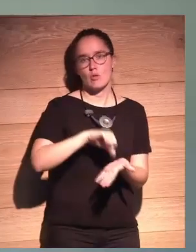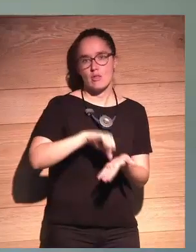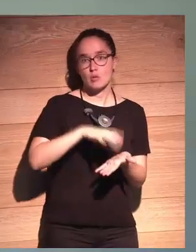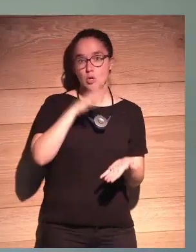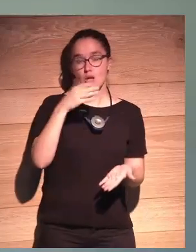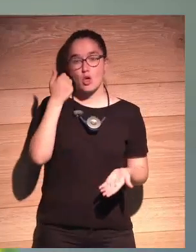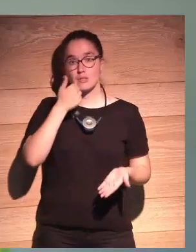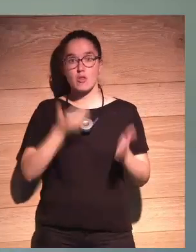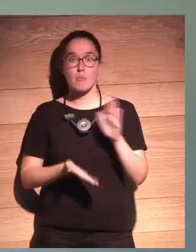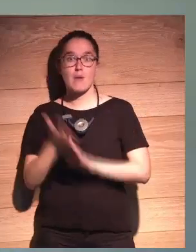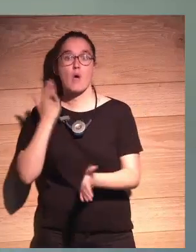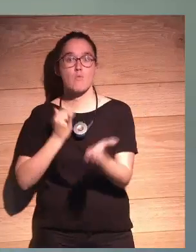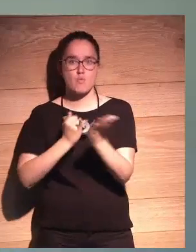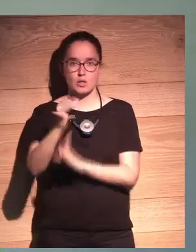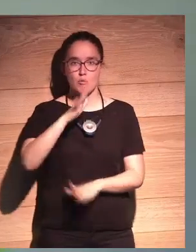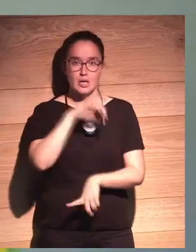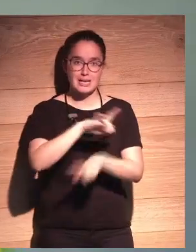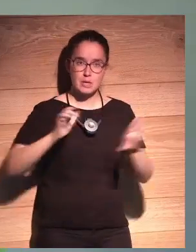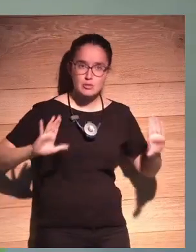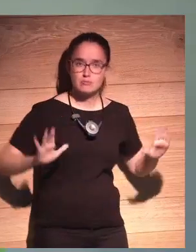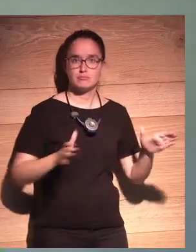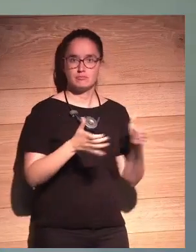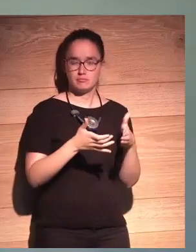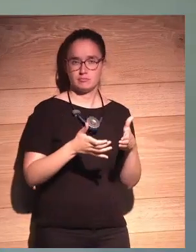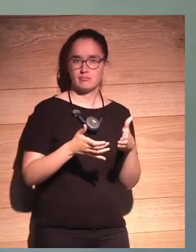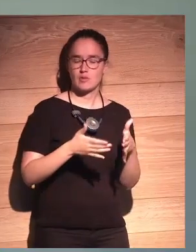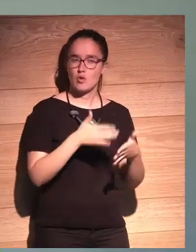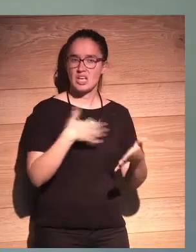in cities, why people go to the